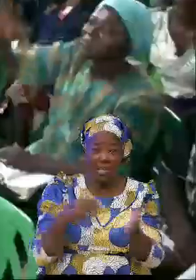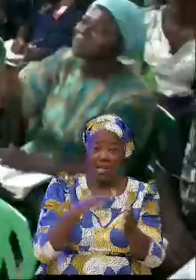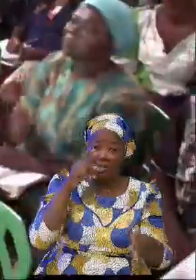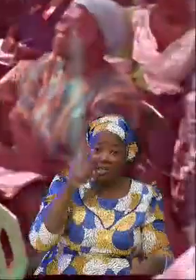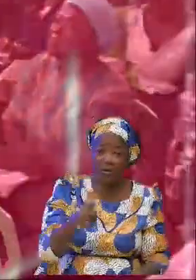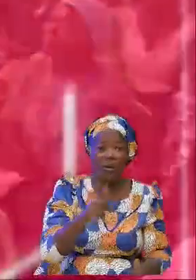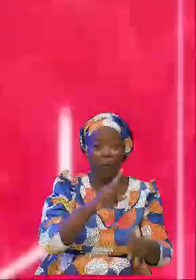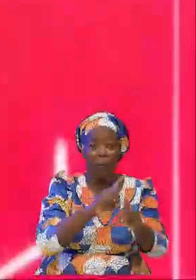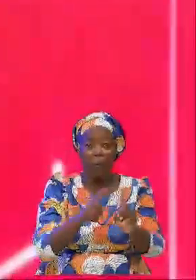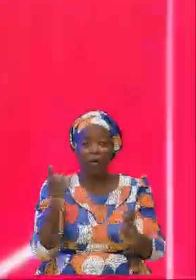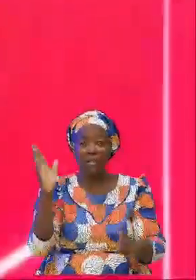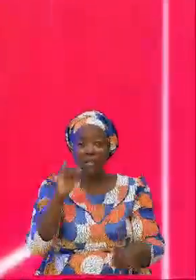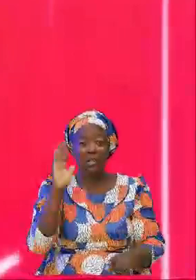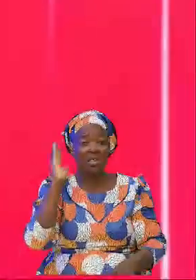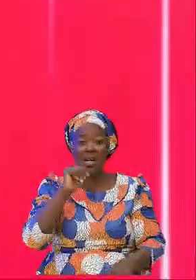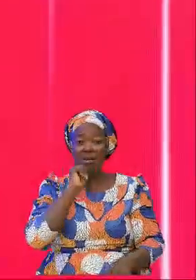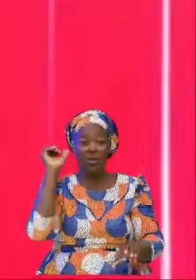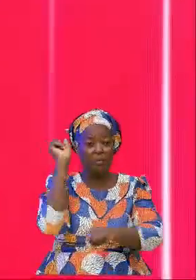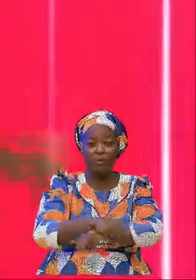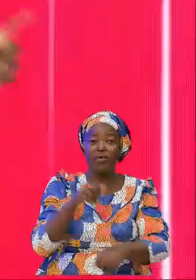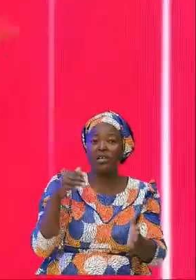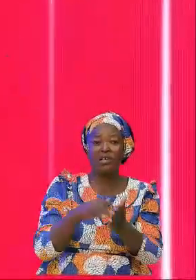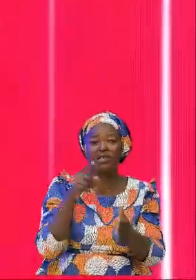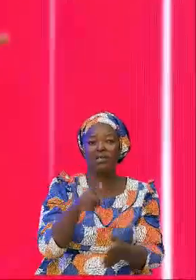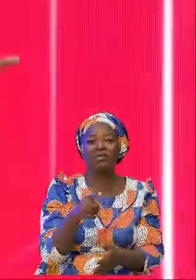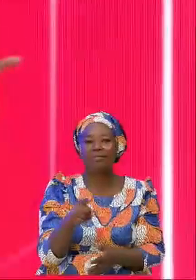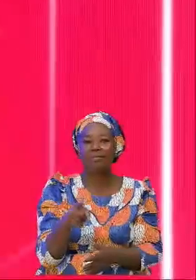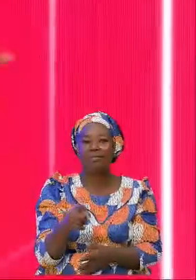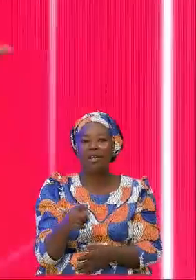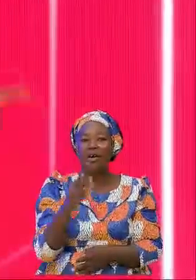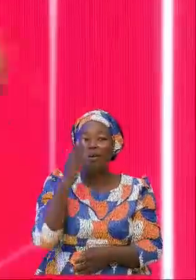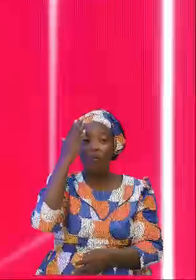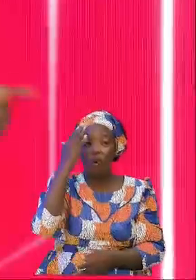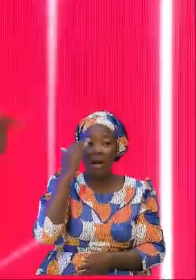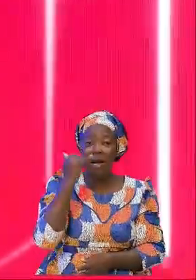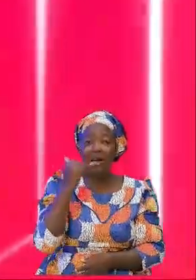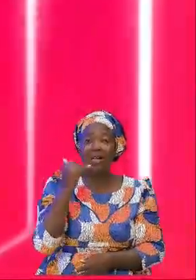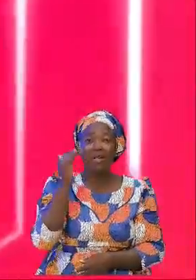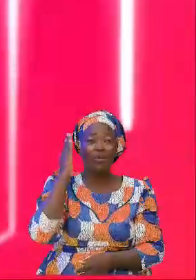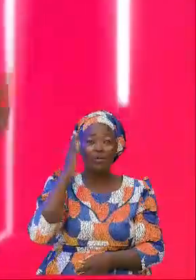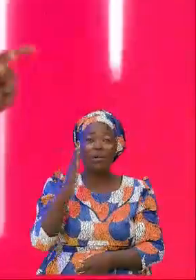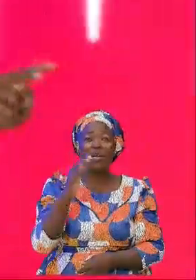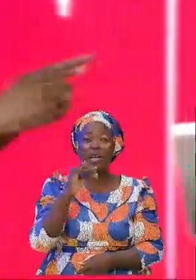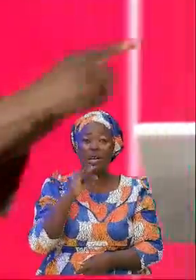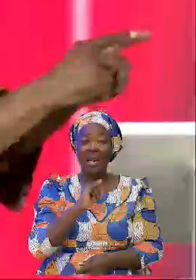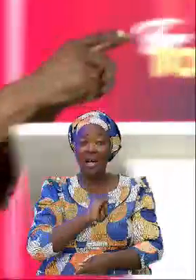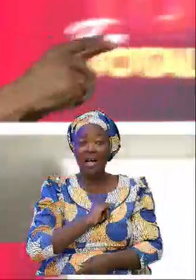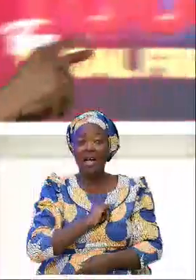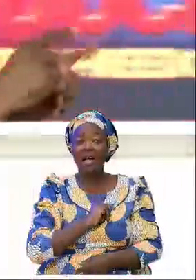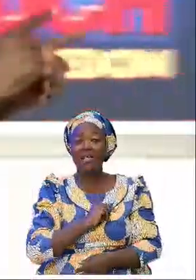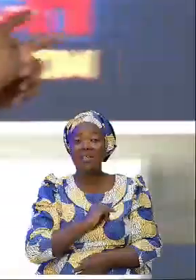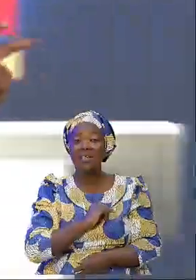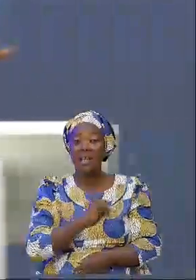They shall fight against thee, but they shall not prevail against thee. Why?